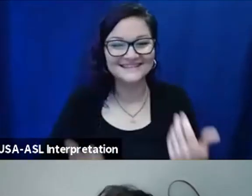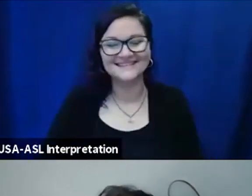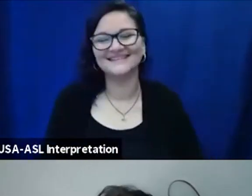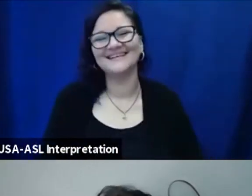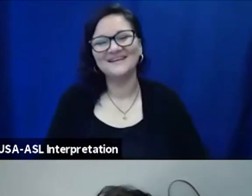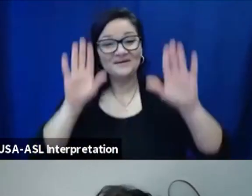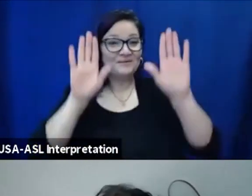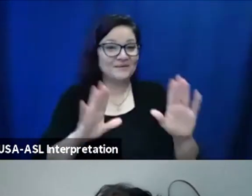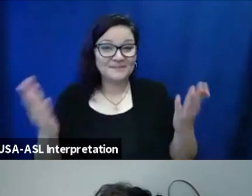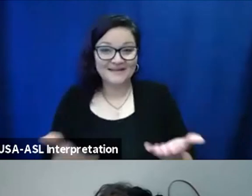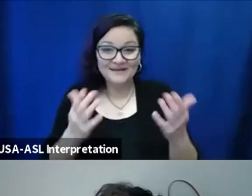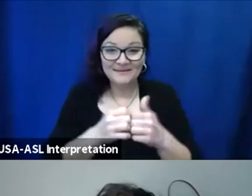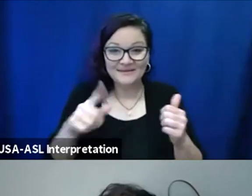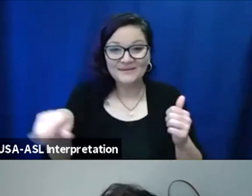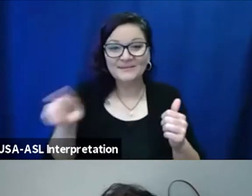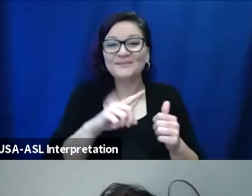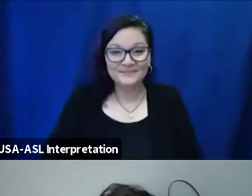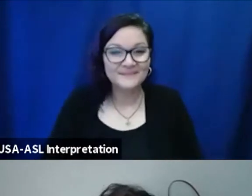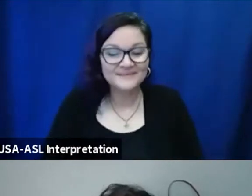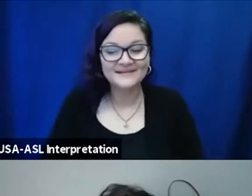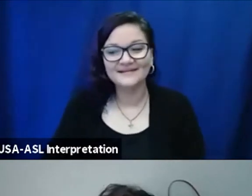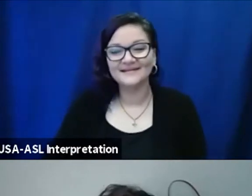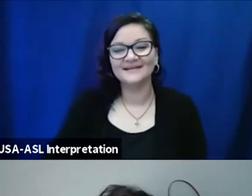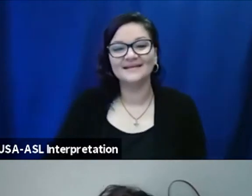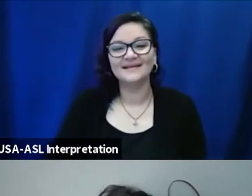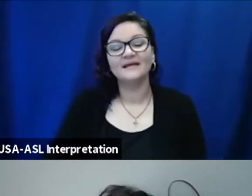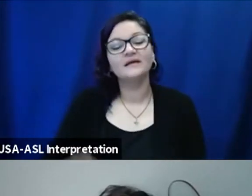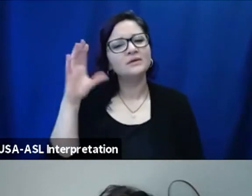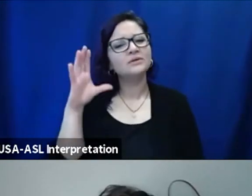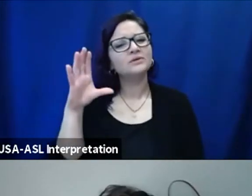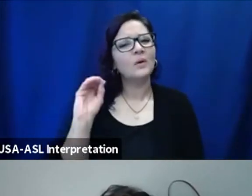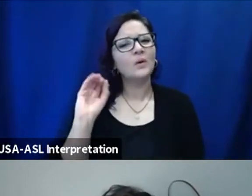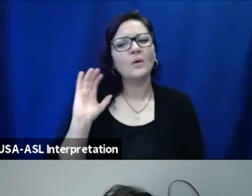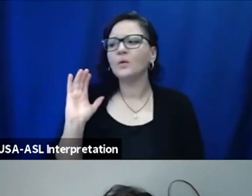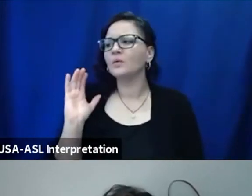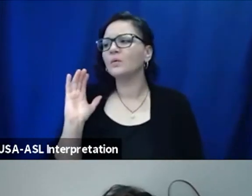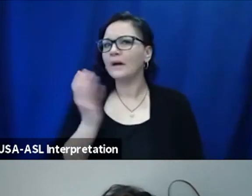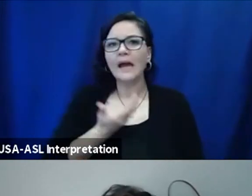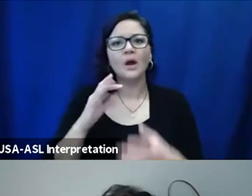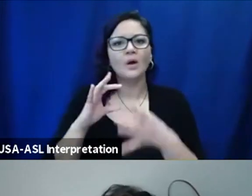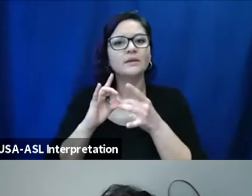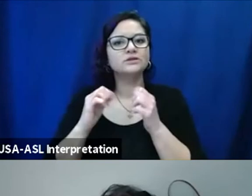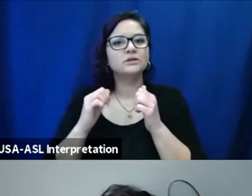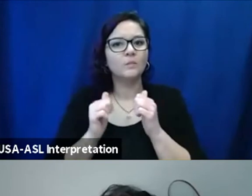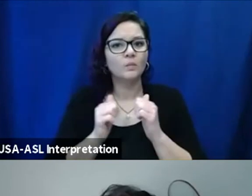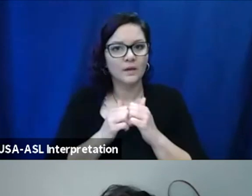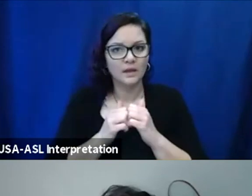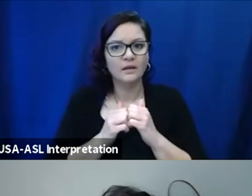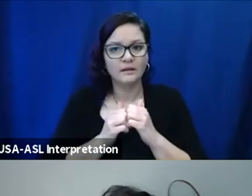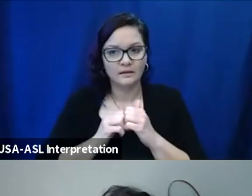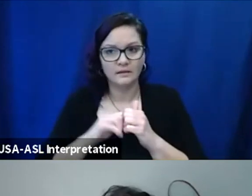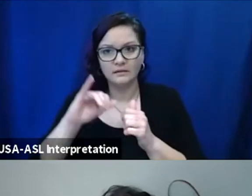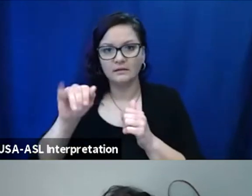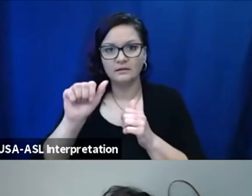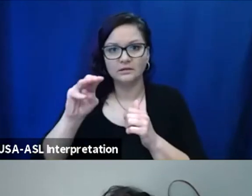Great to be with you, Hannah, and all. So our relationship with the James